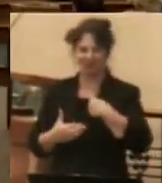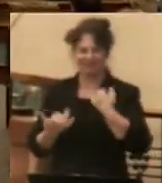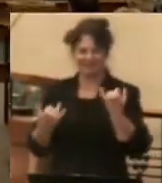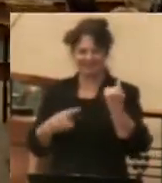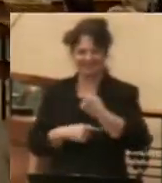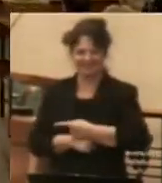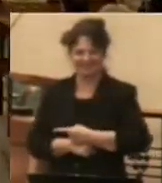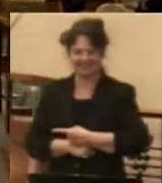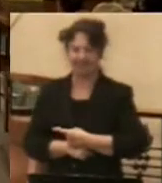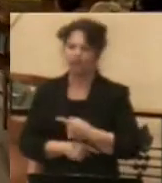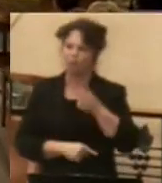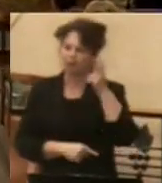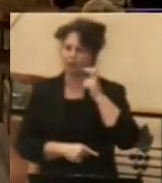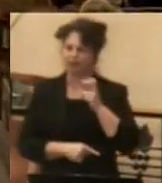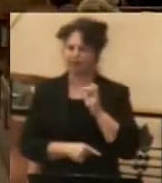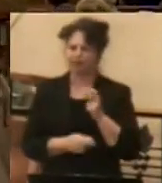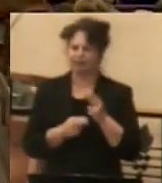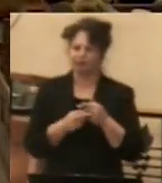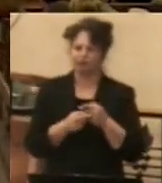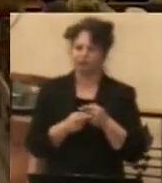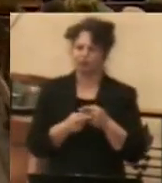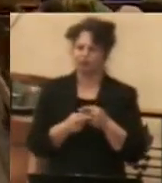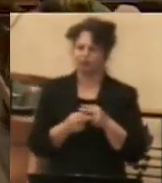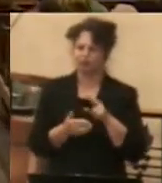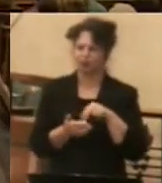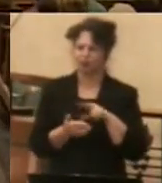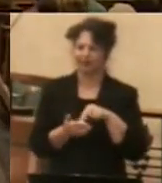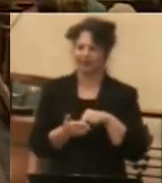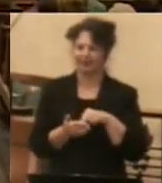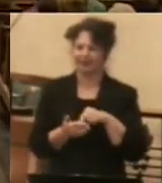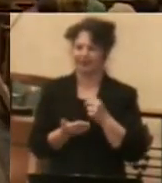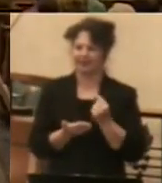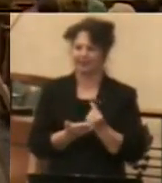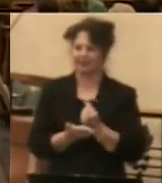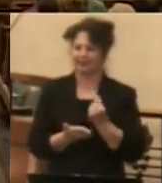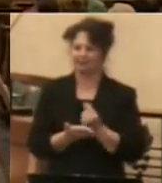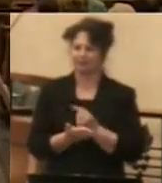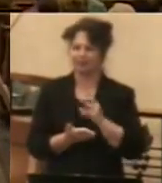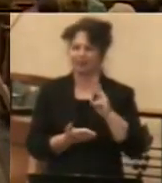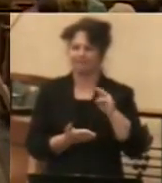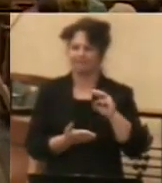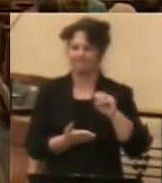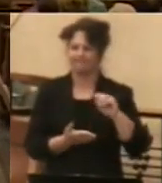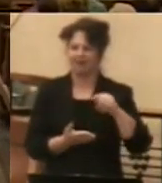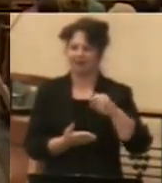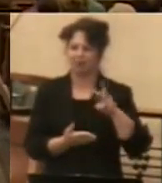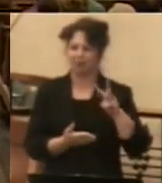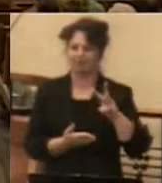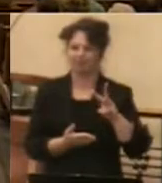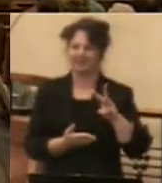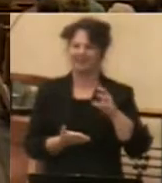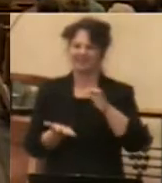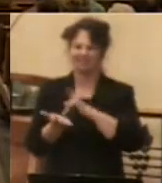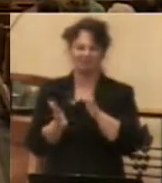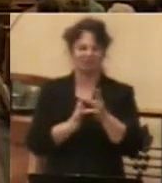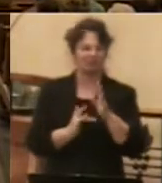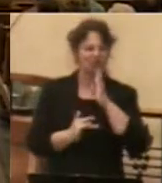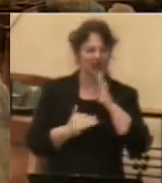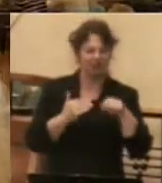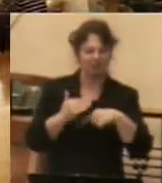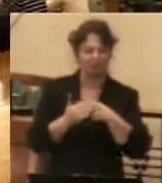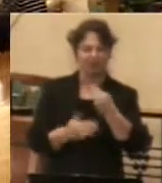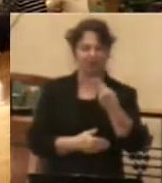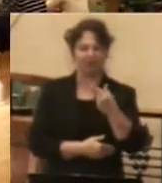heard a very short reading from the Gospel of Matthew, and Jesus was talking in it about harvest. Does anybody know what